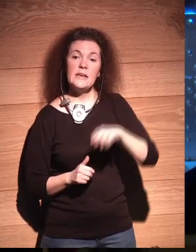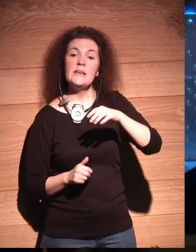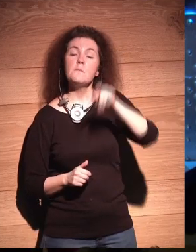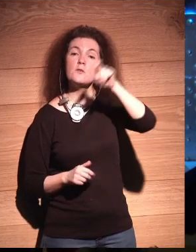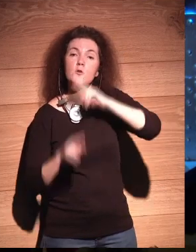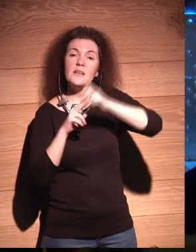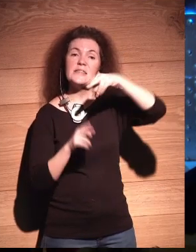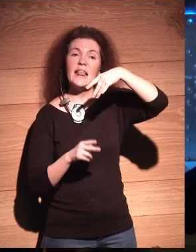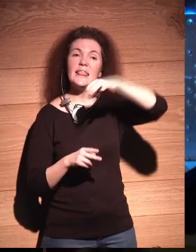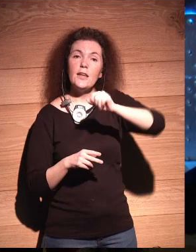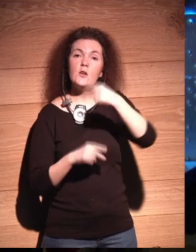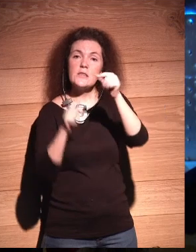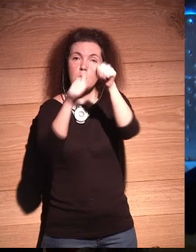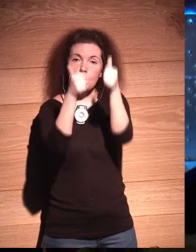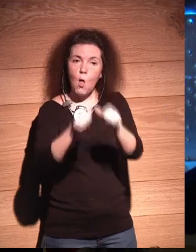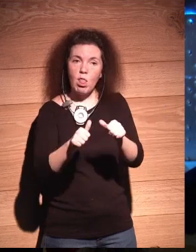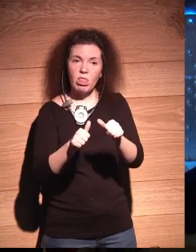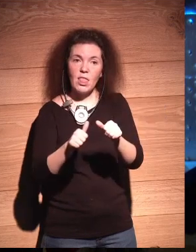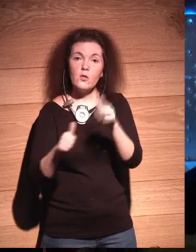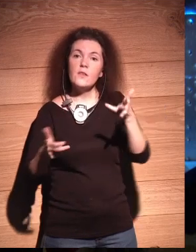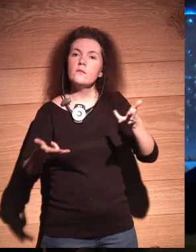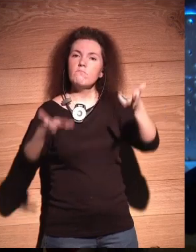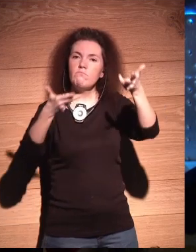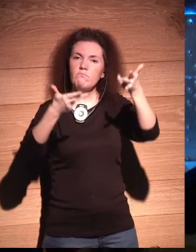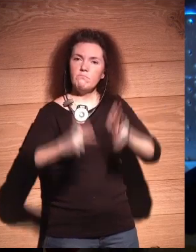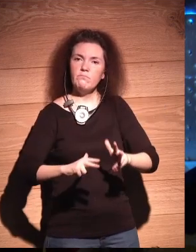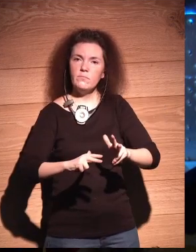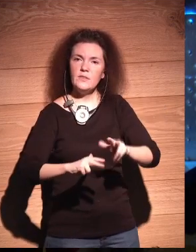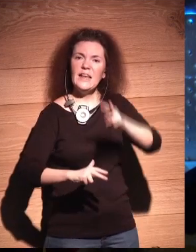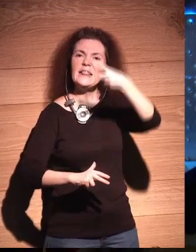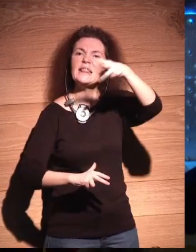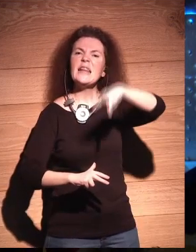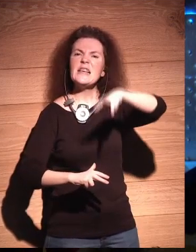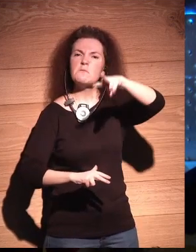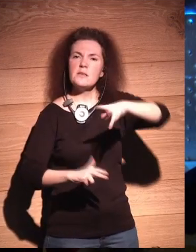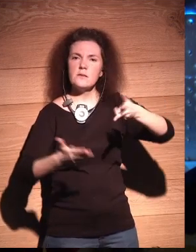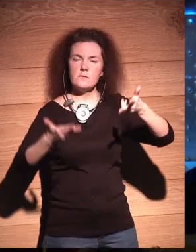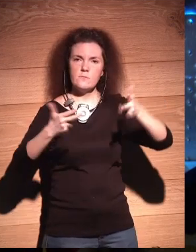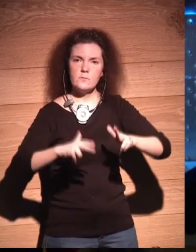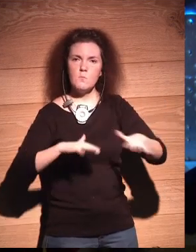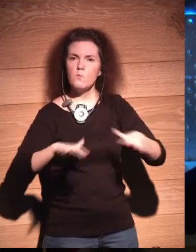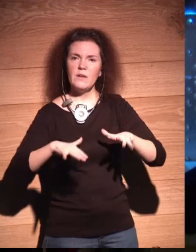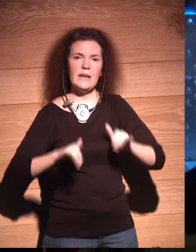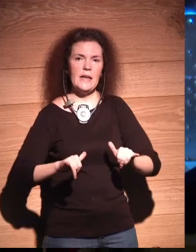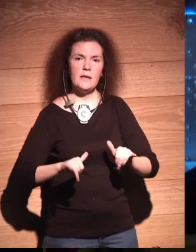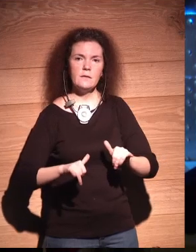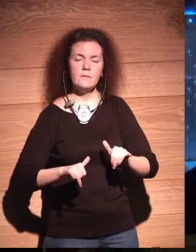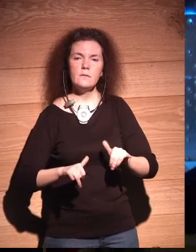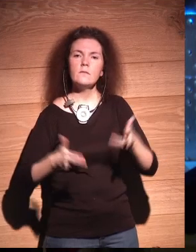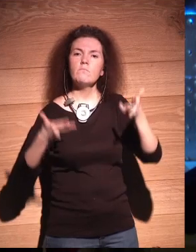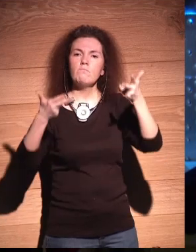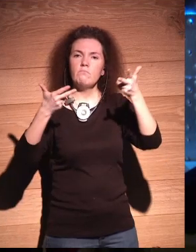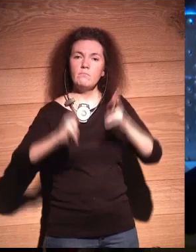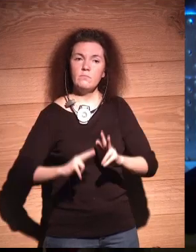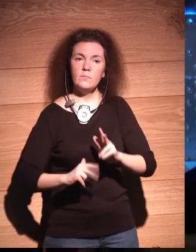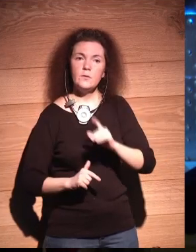And so he sat there for 3 months, very, very still, not moving, his image onto a cast of